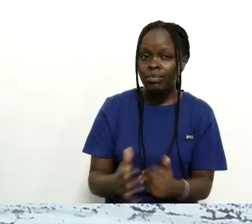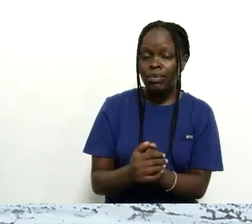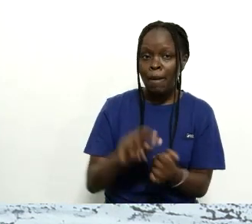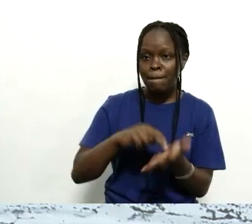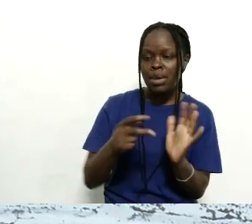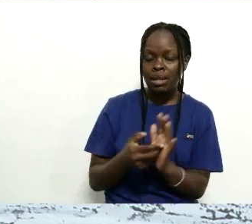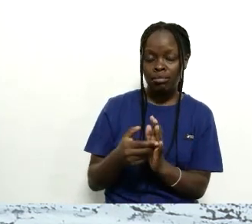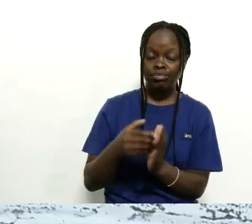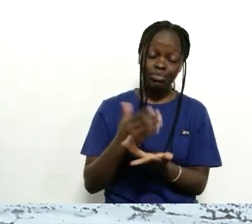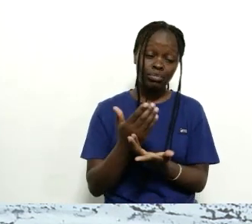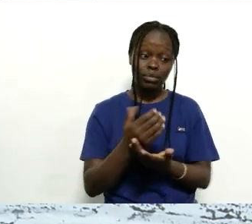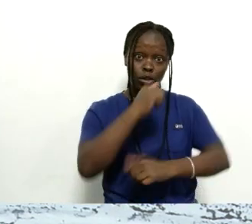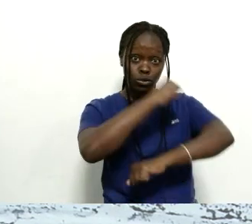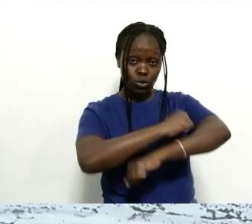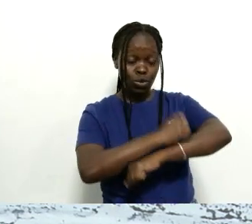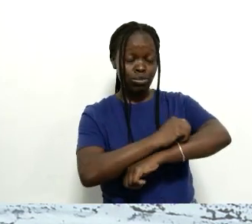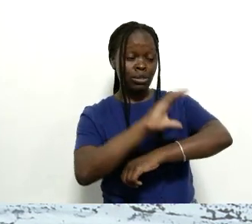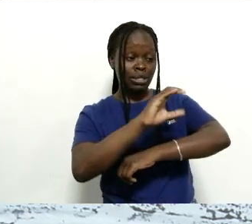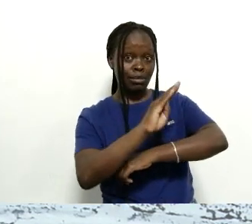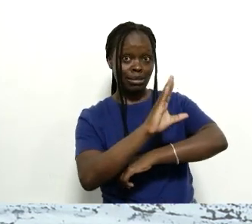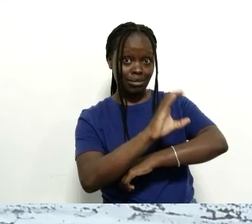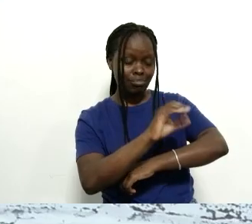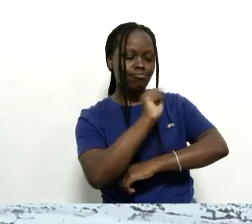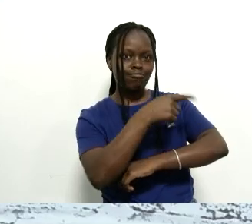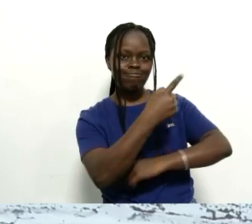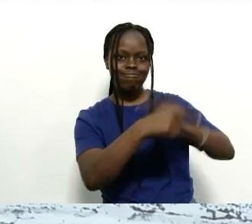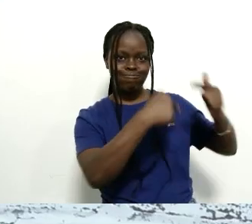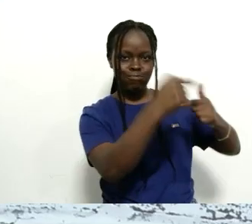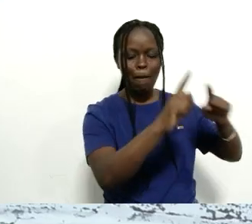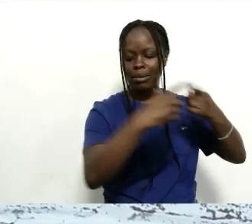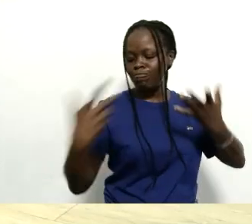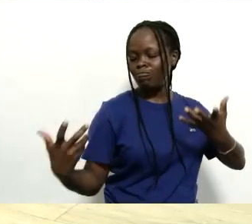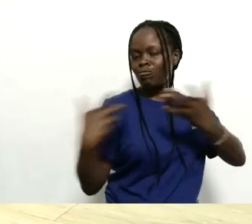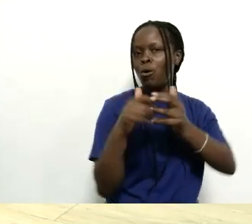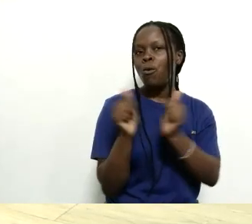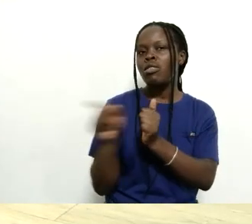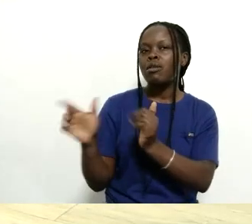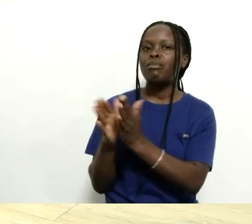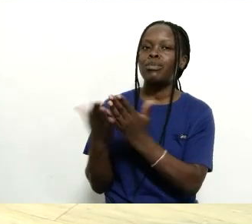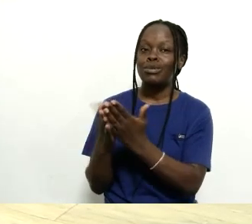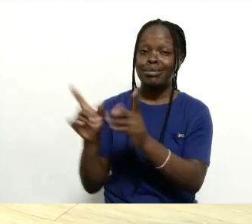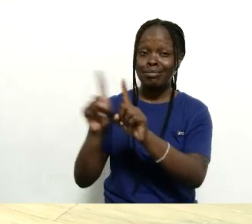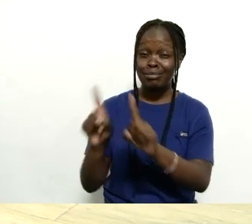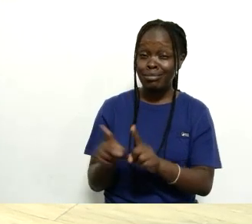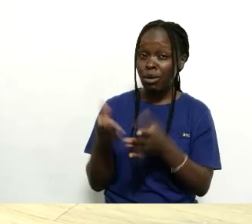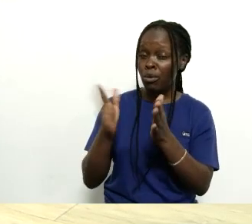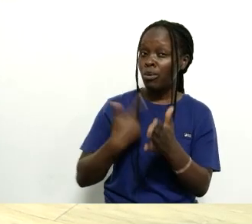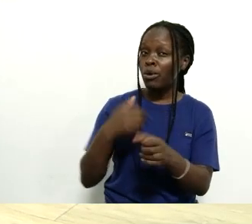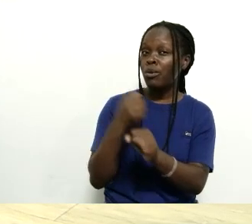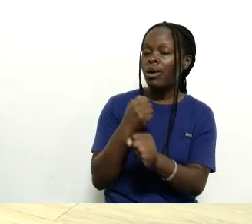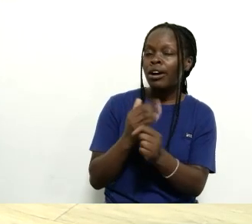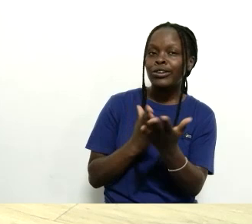it is aligned with the CBC curriculum and supplements academic, anyone who has like academic goals.